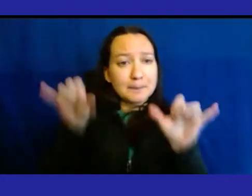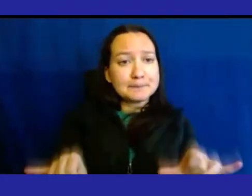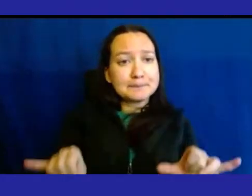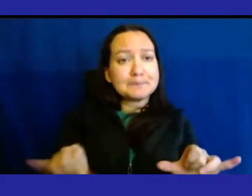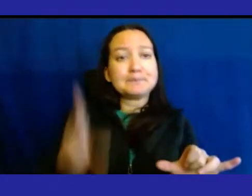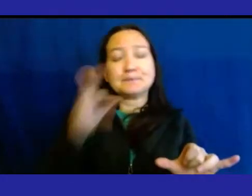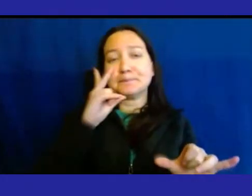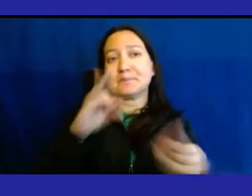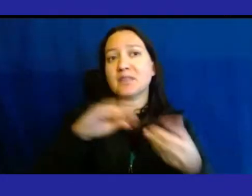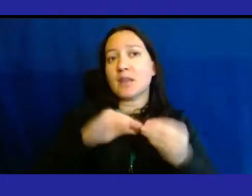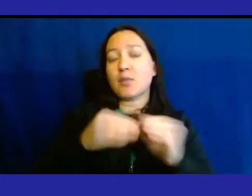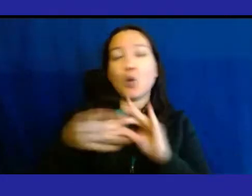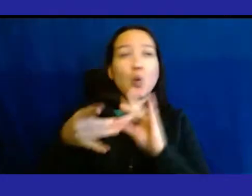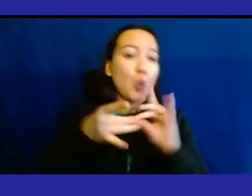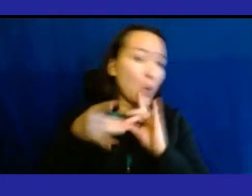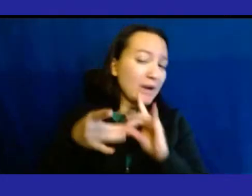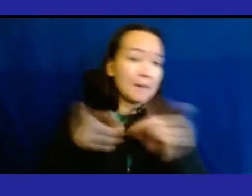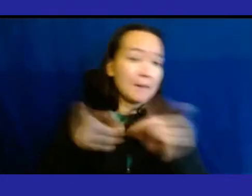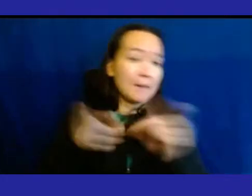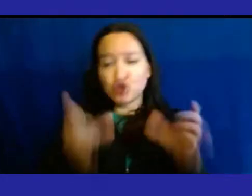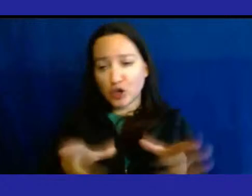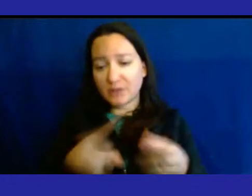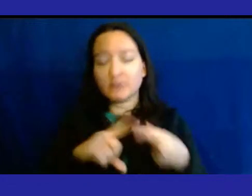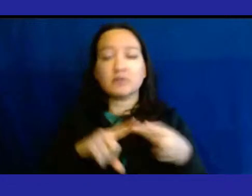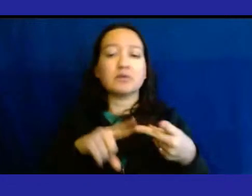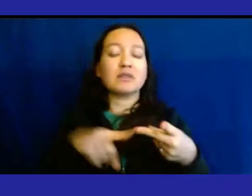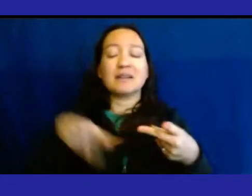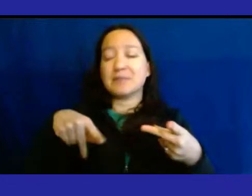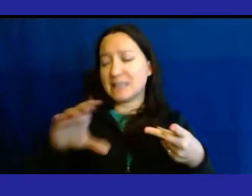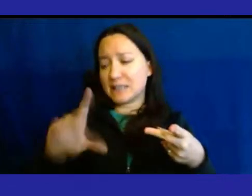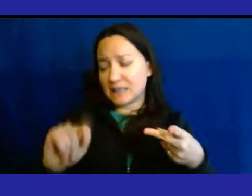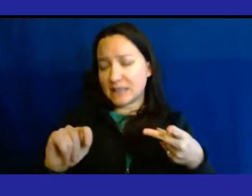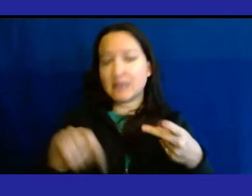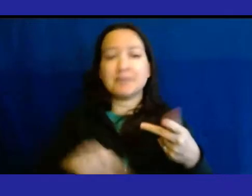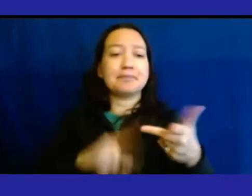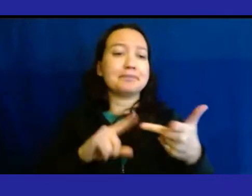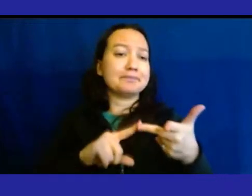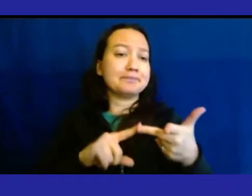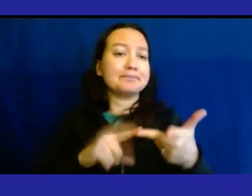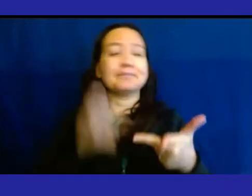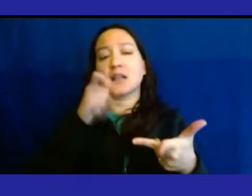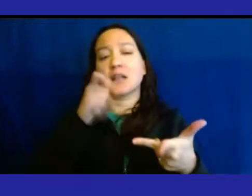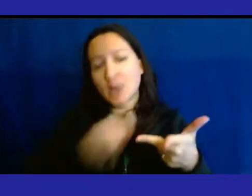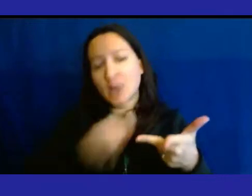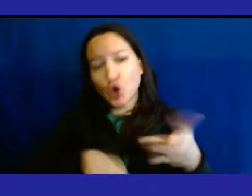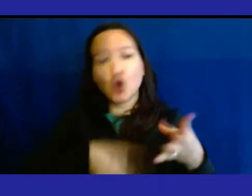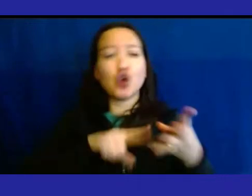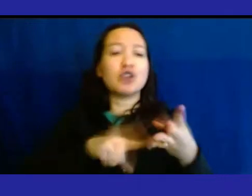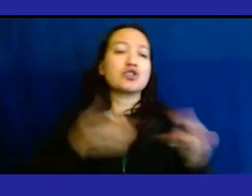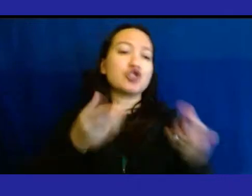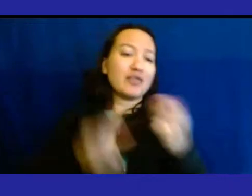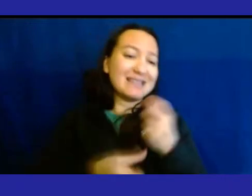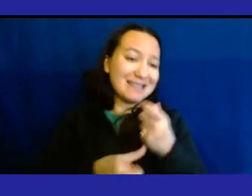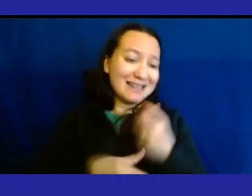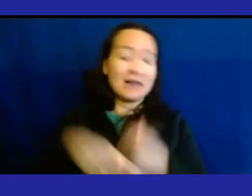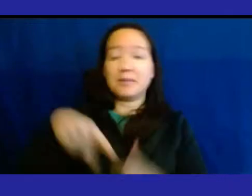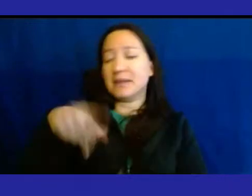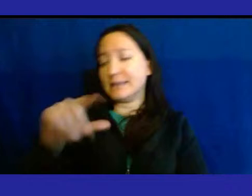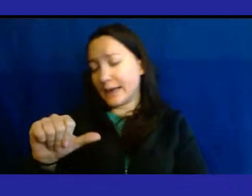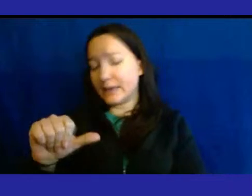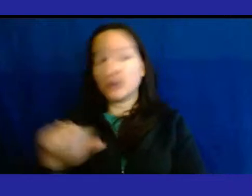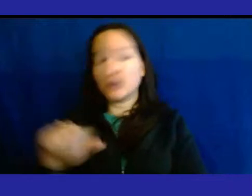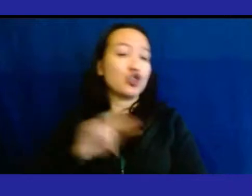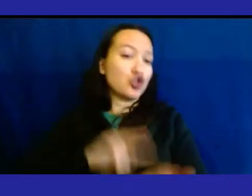for coordinating managers, PCTs, clericals, service aides, PCAs, and nurses are